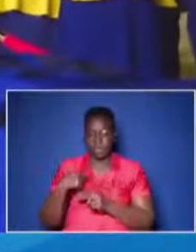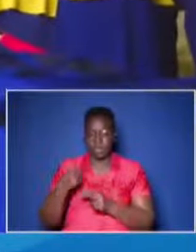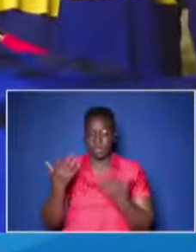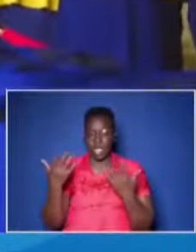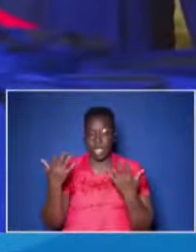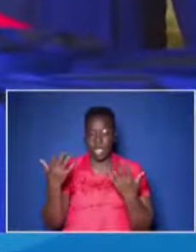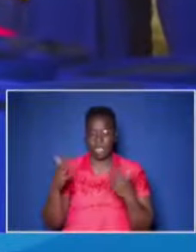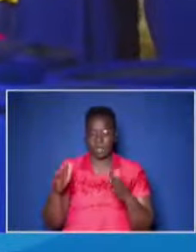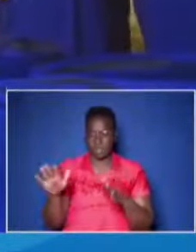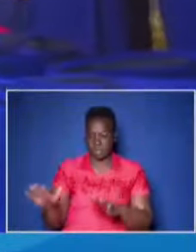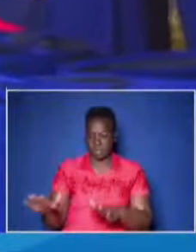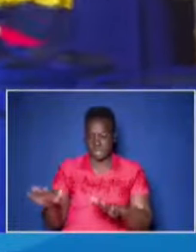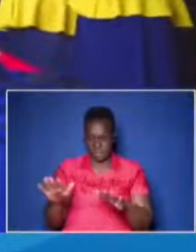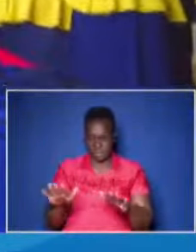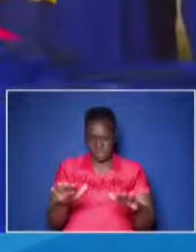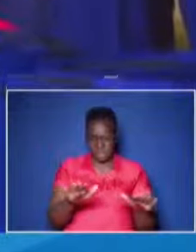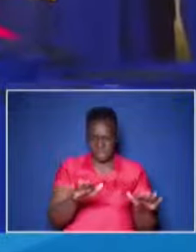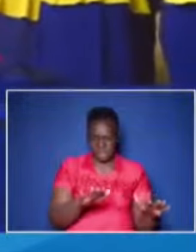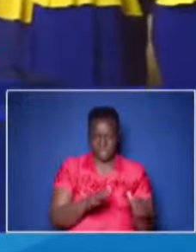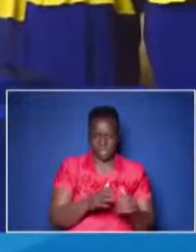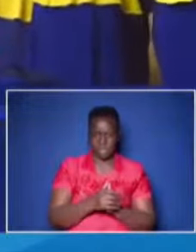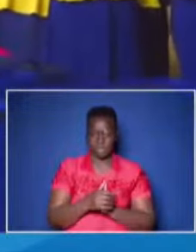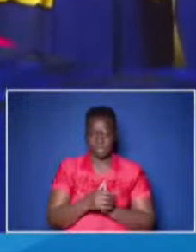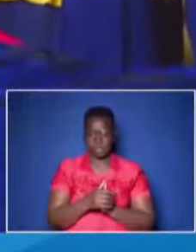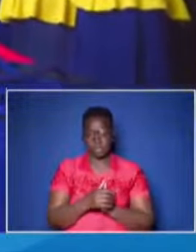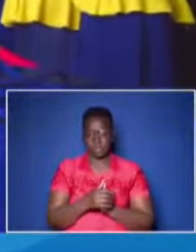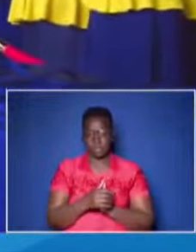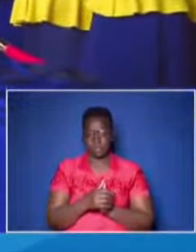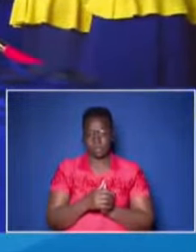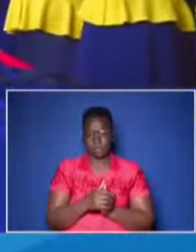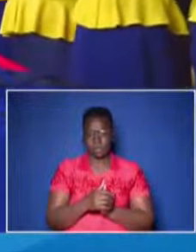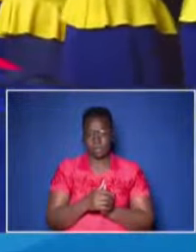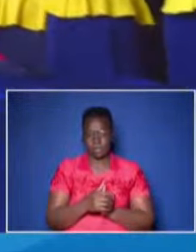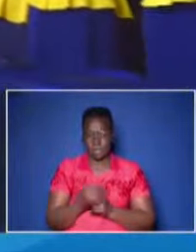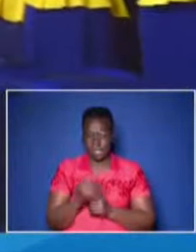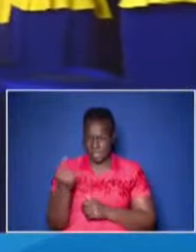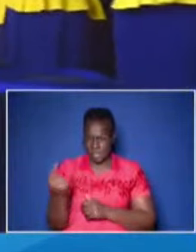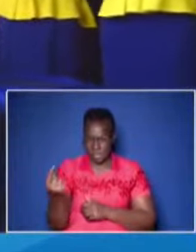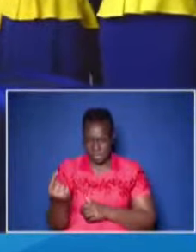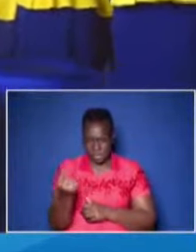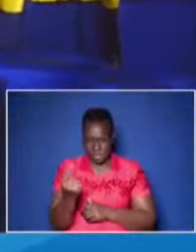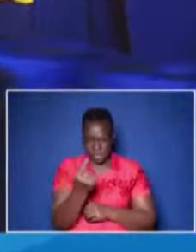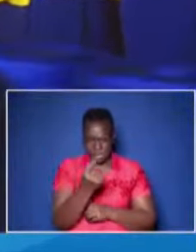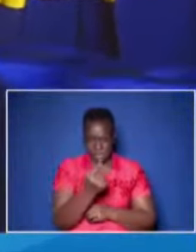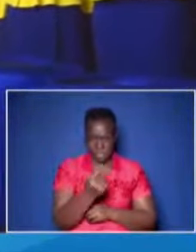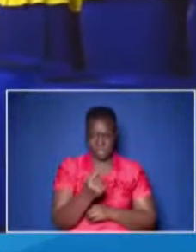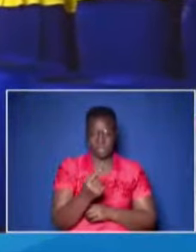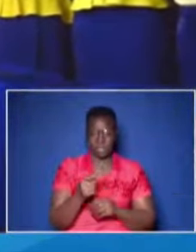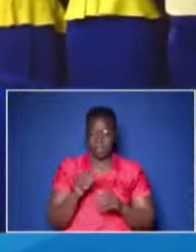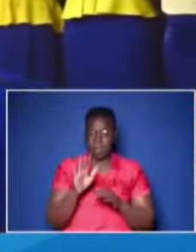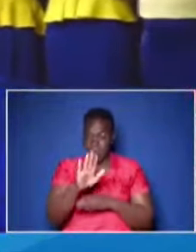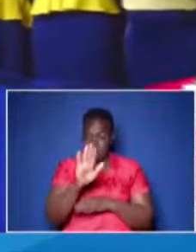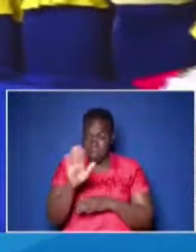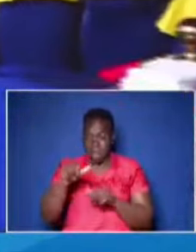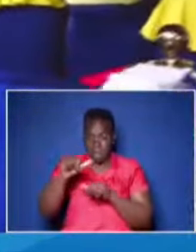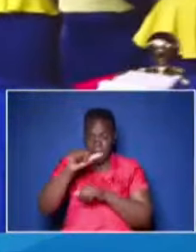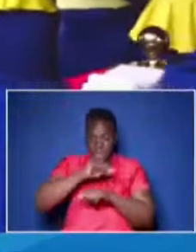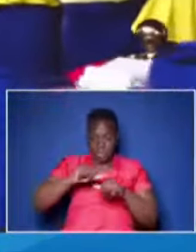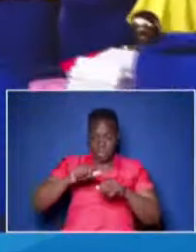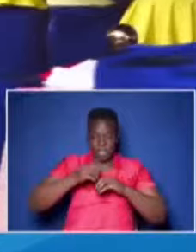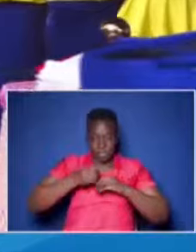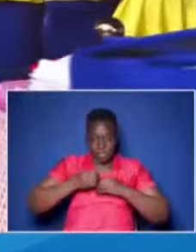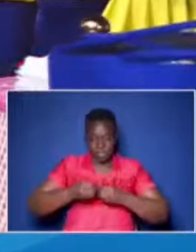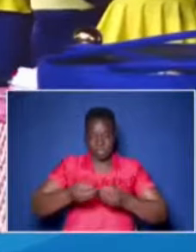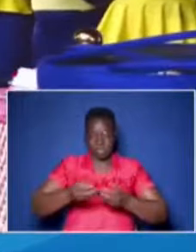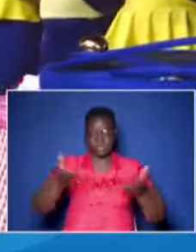Box come on Archbishop lay your hands with me every one of them Lord release the anointing on your people's